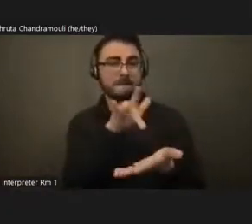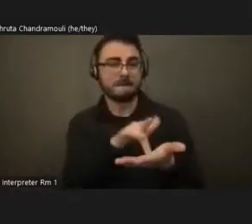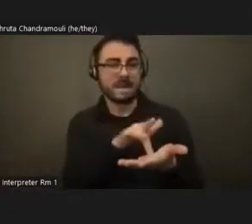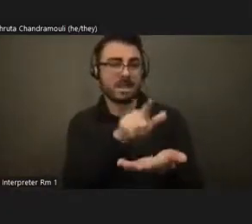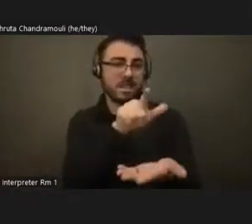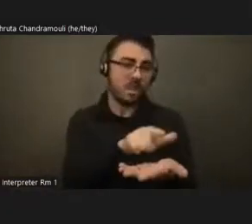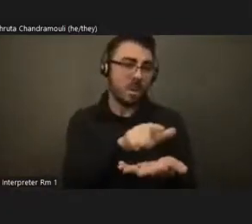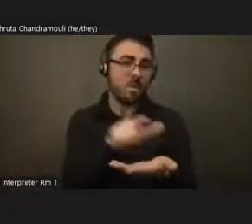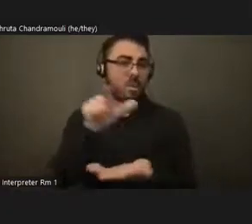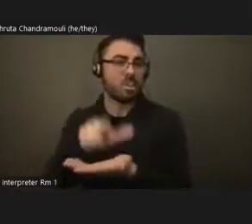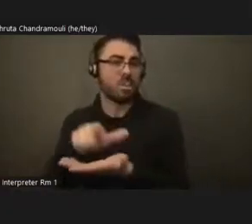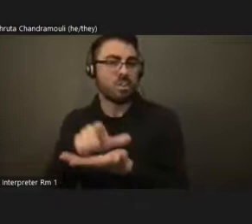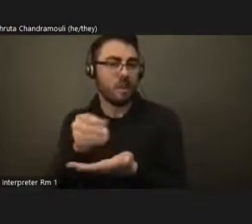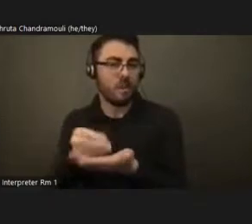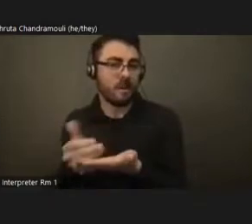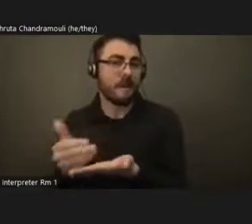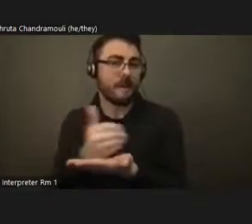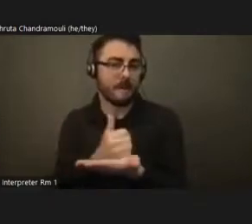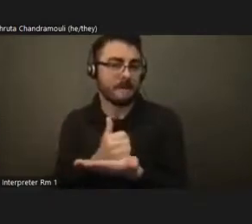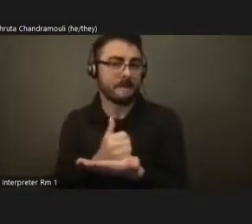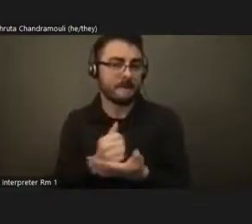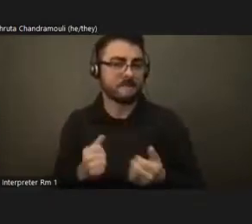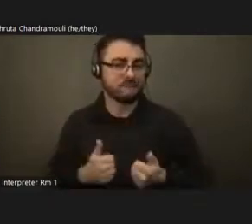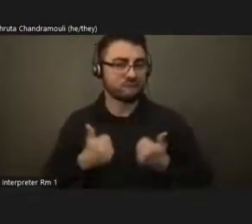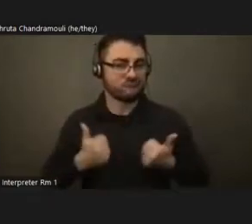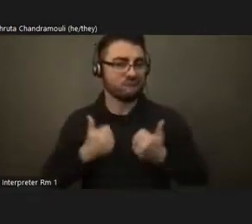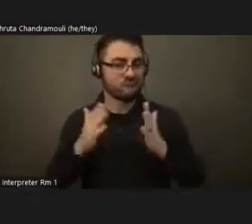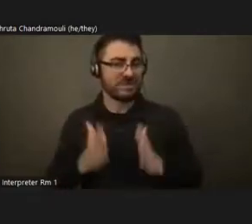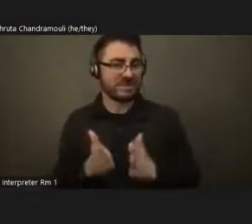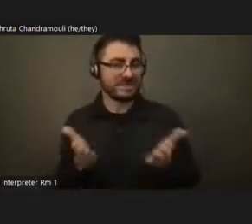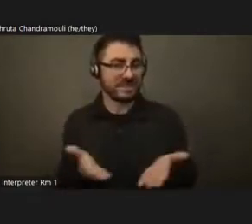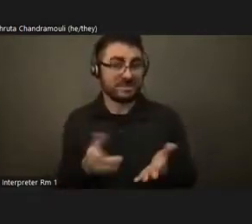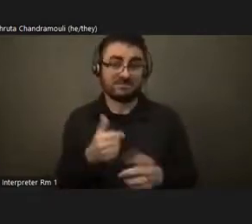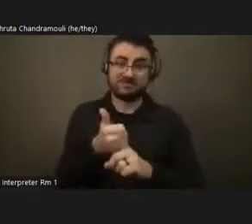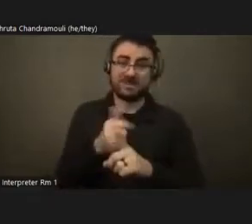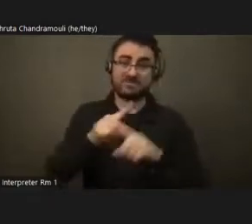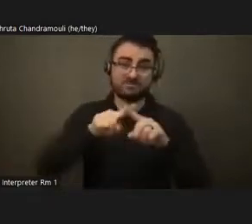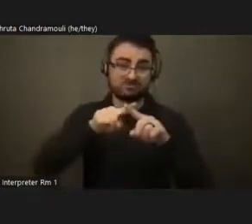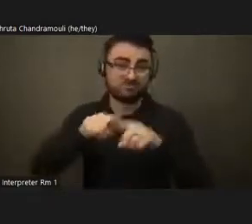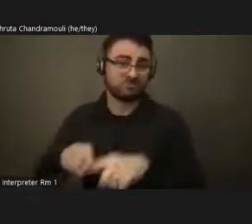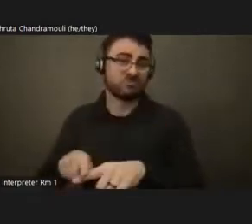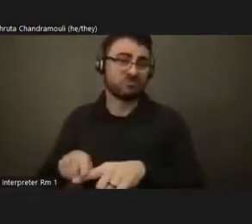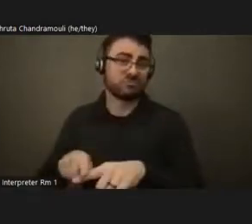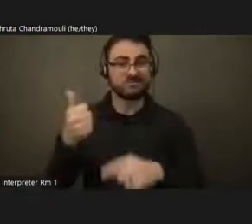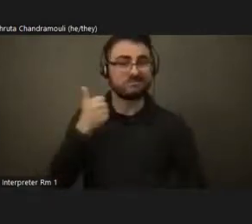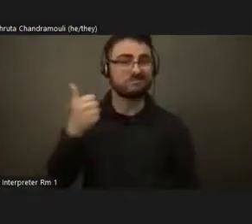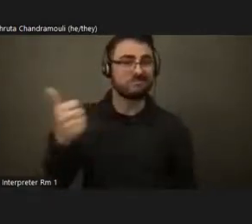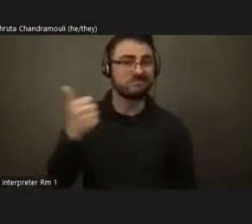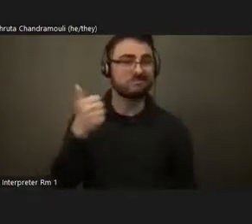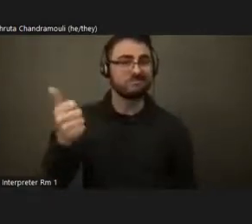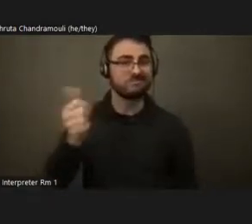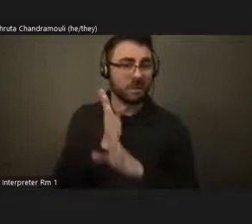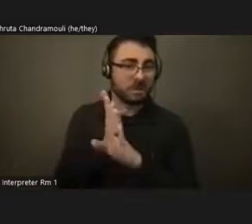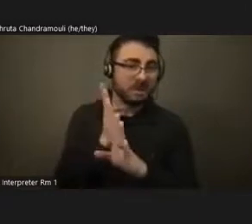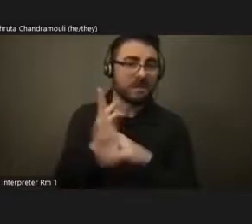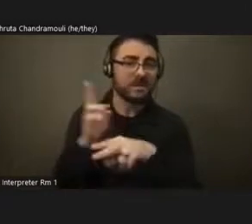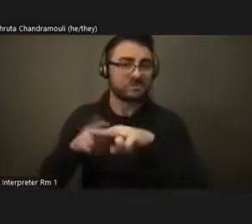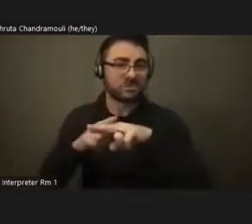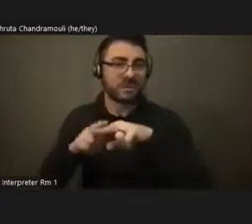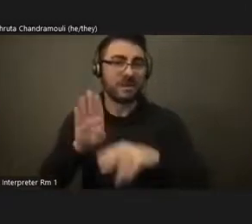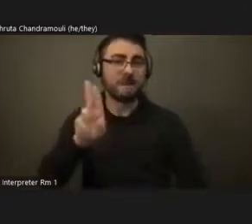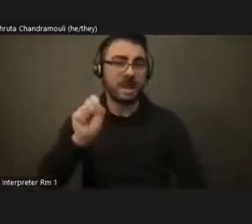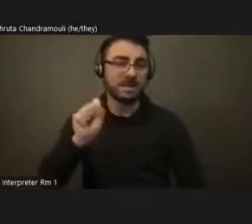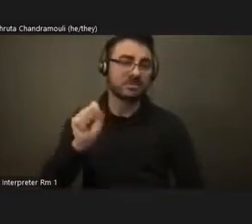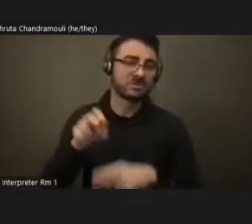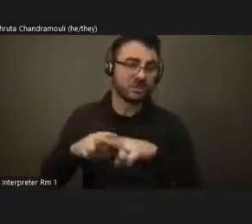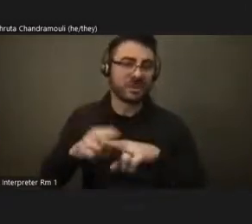who seriously depend on transit options in order to, go to jobs